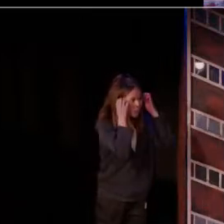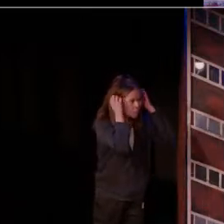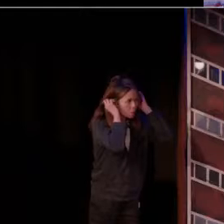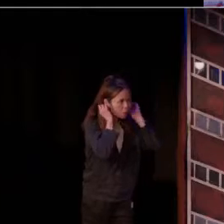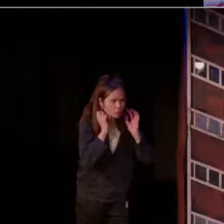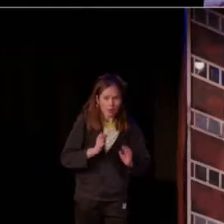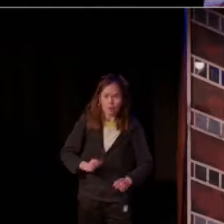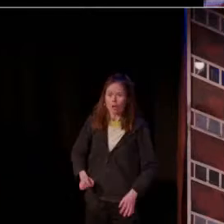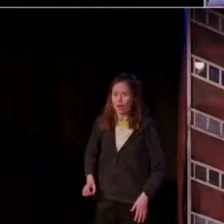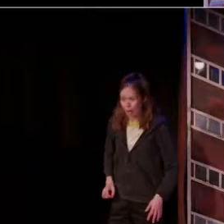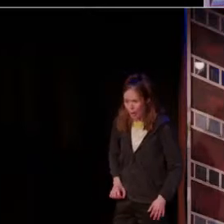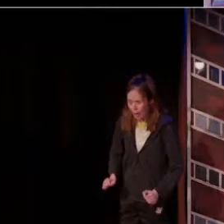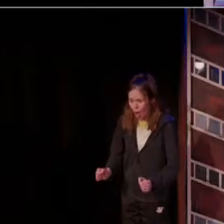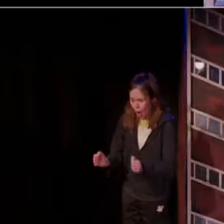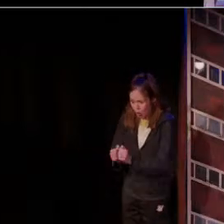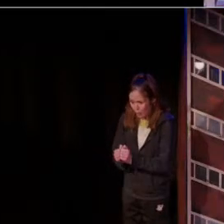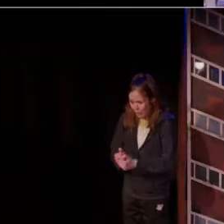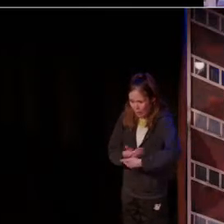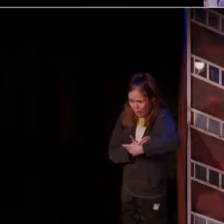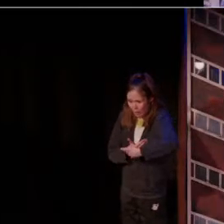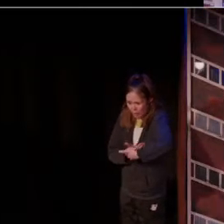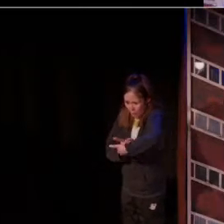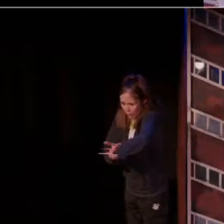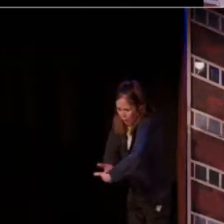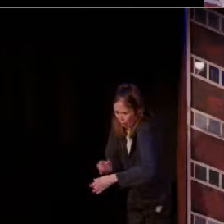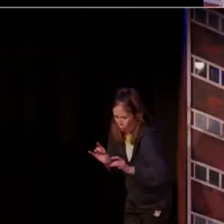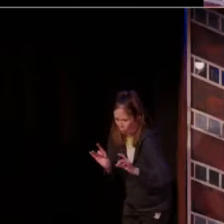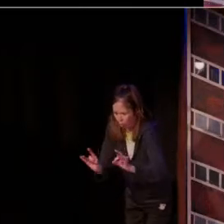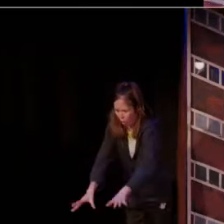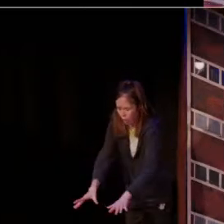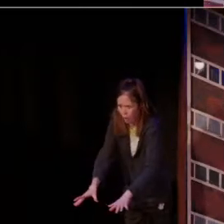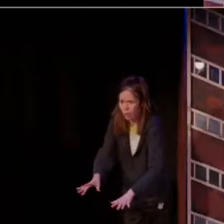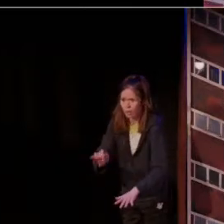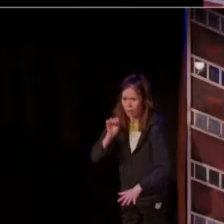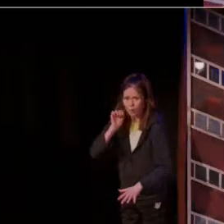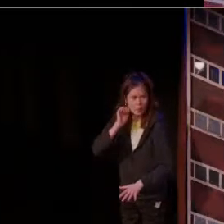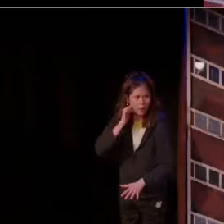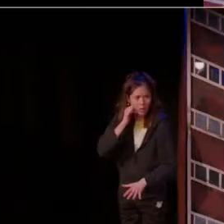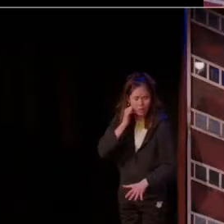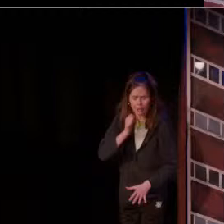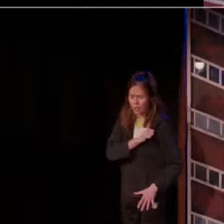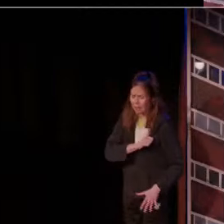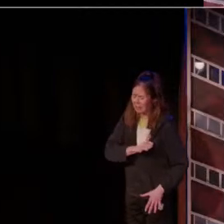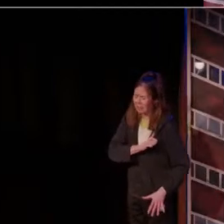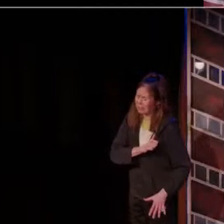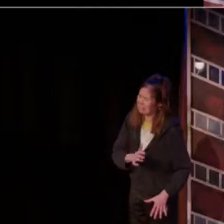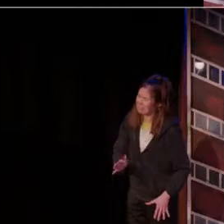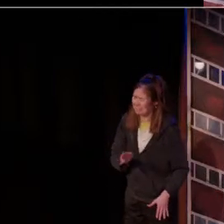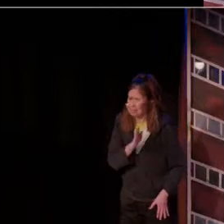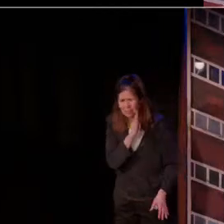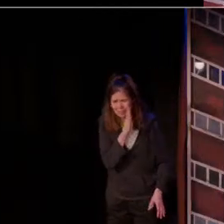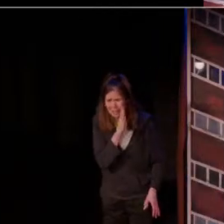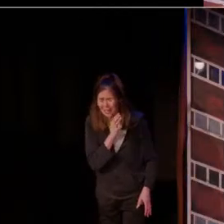I swear to do this, though a present death would be more merciful.